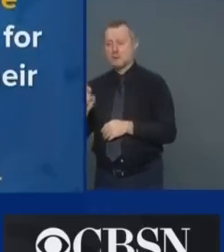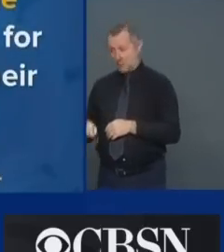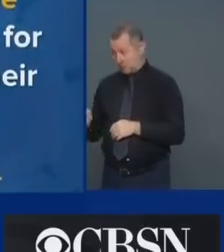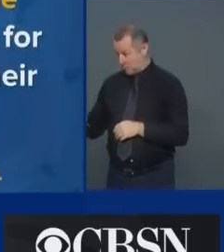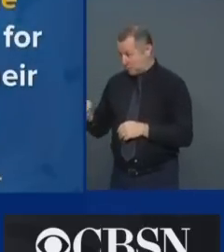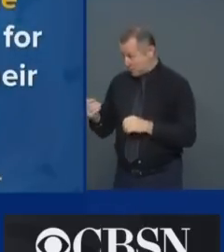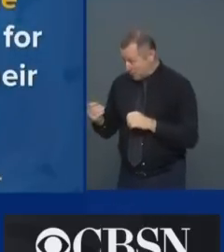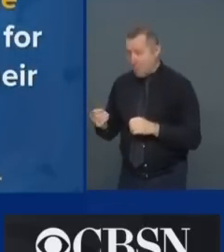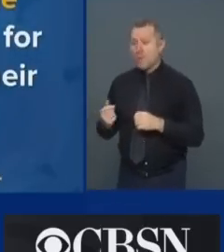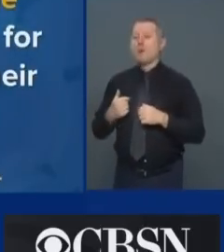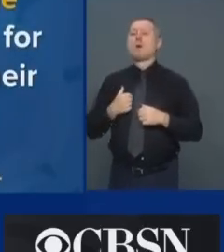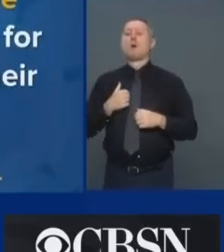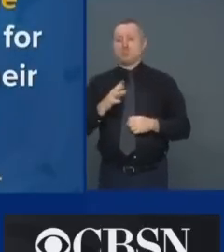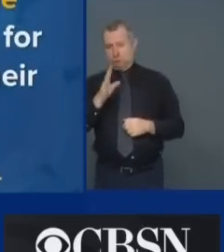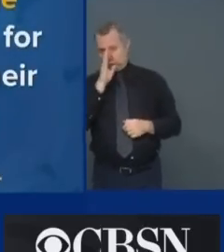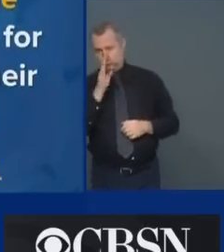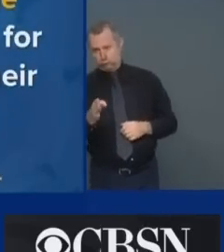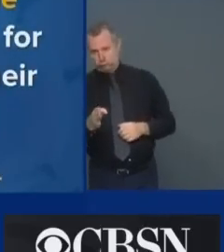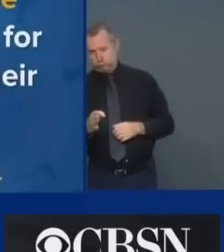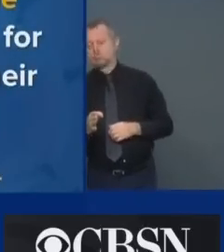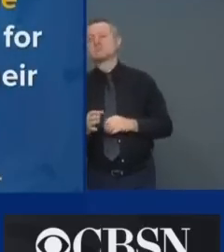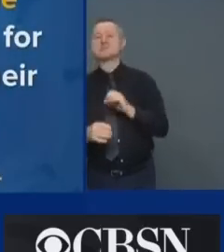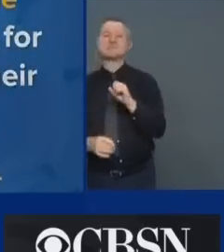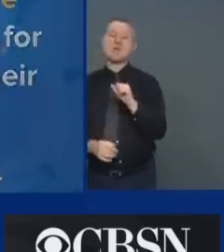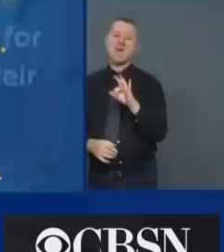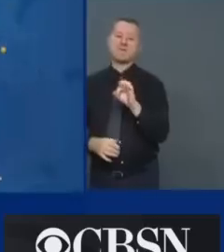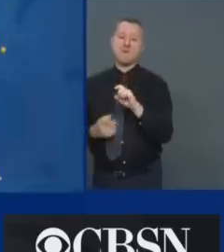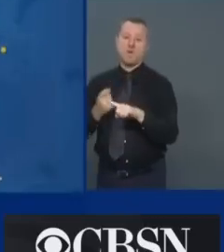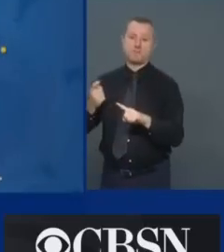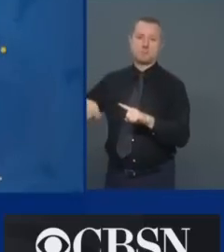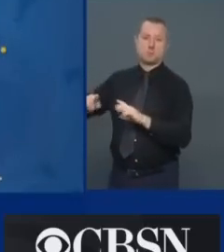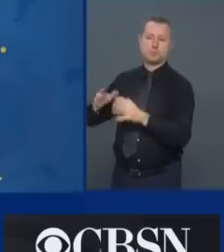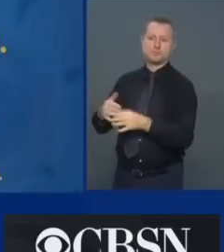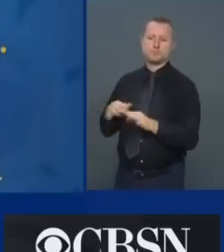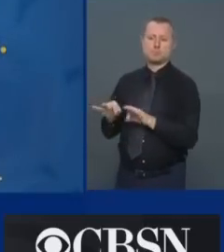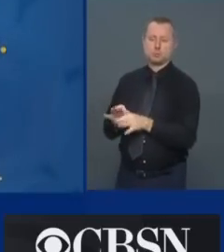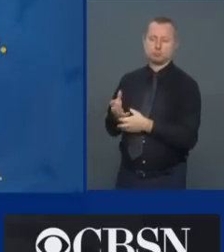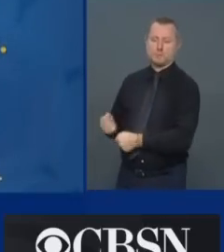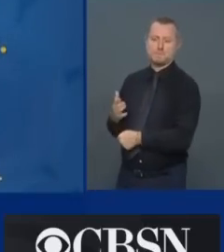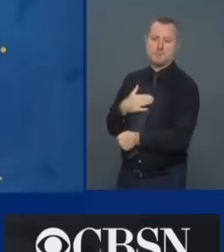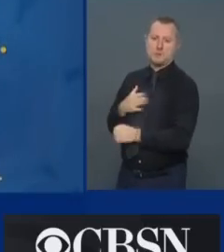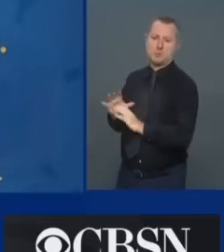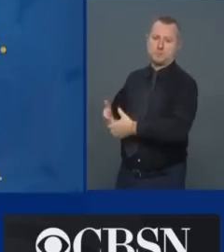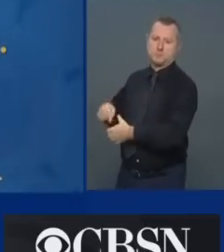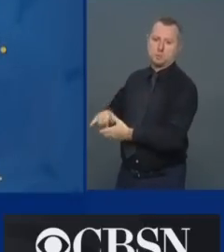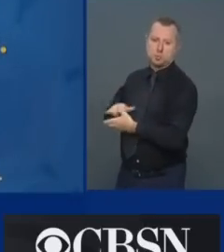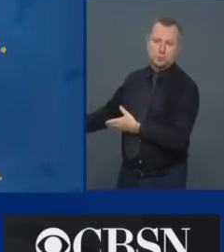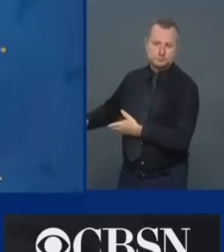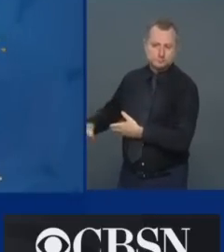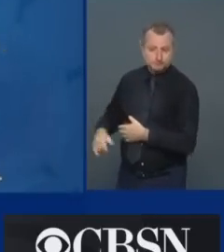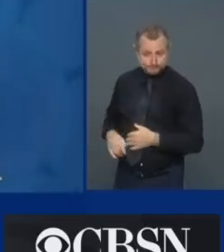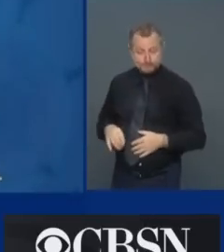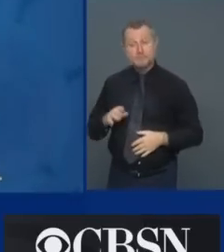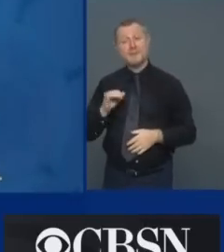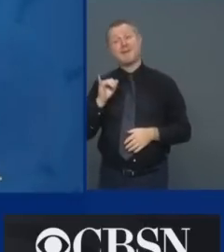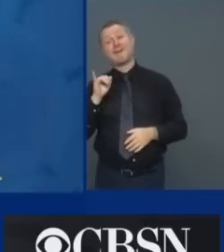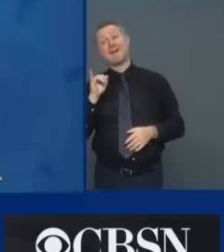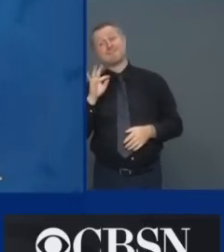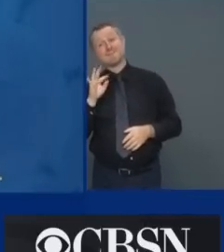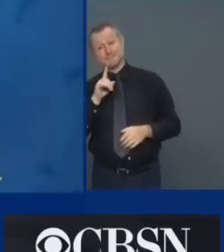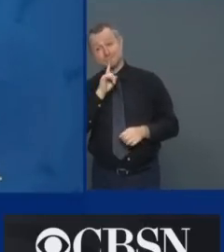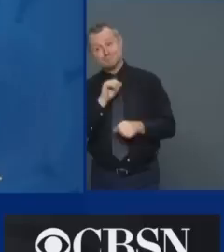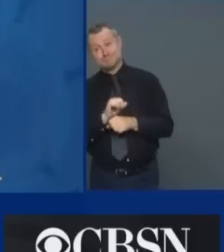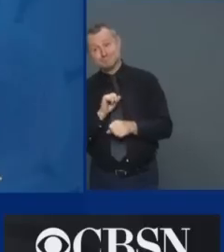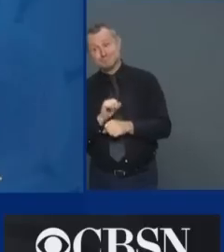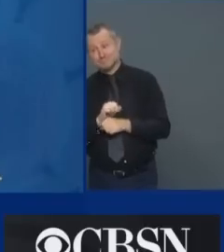I want to make sure we know it's safe to take. If the vaccine is safe, then we have to decide